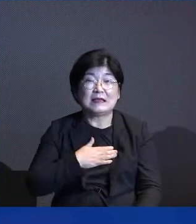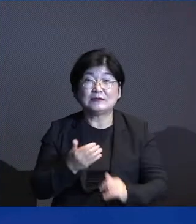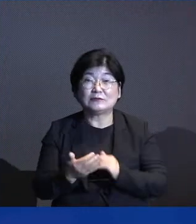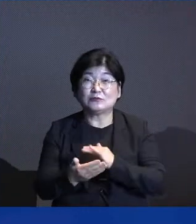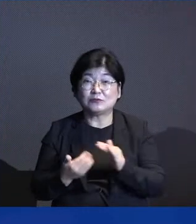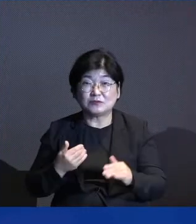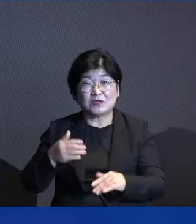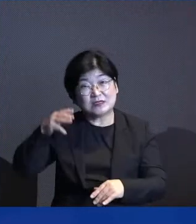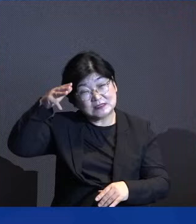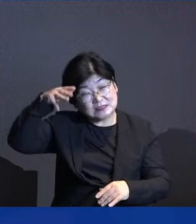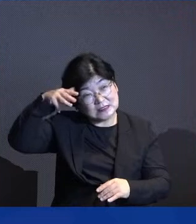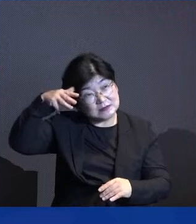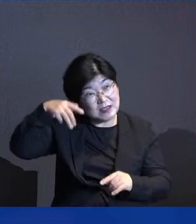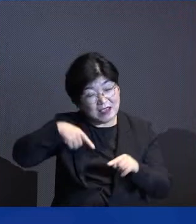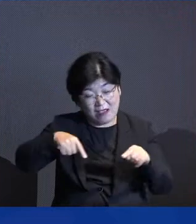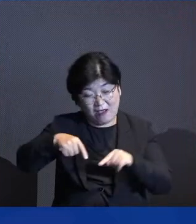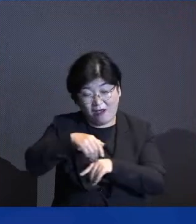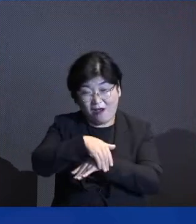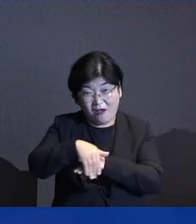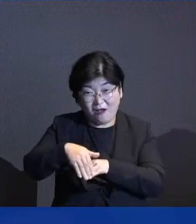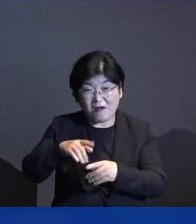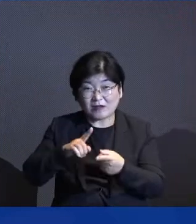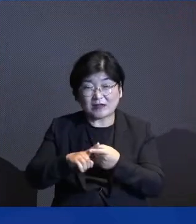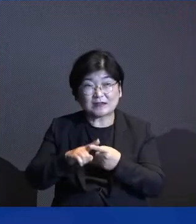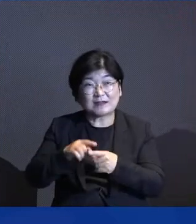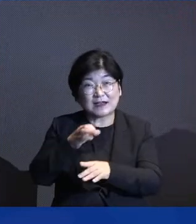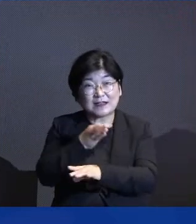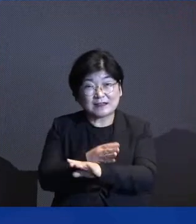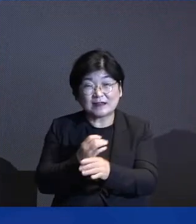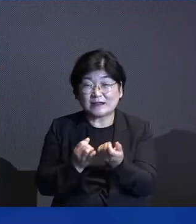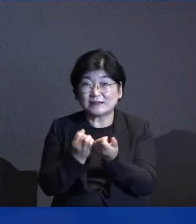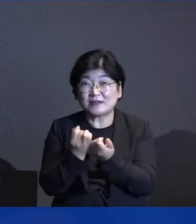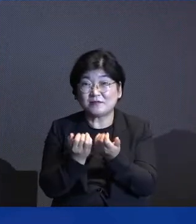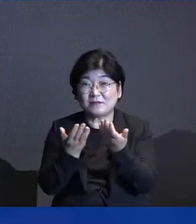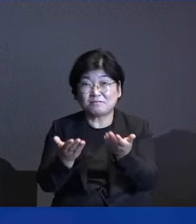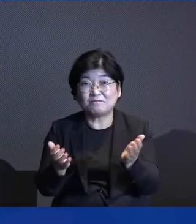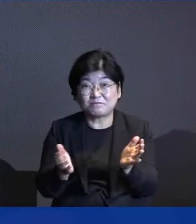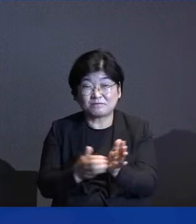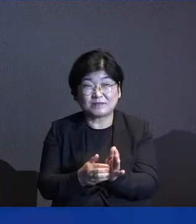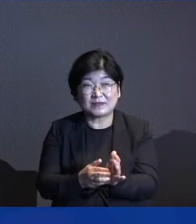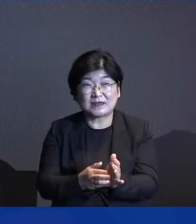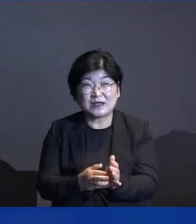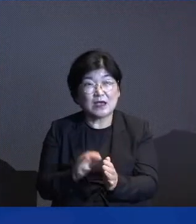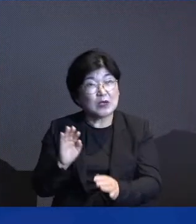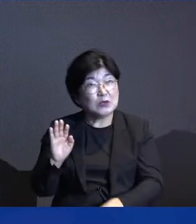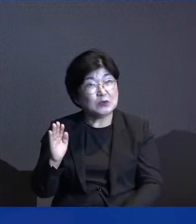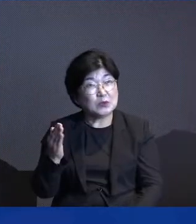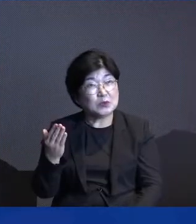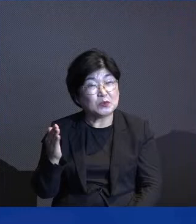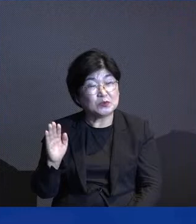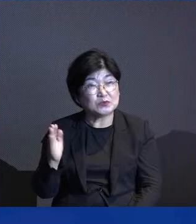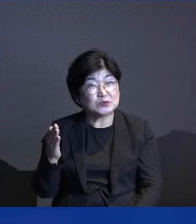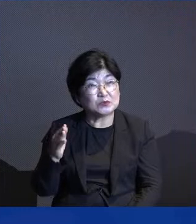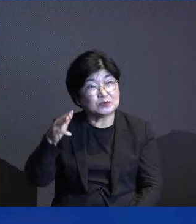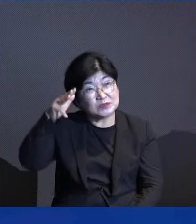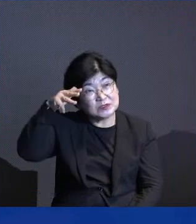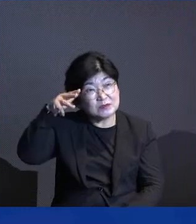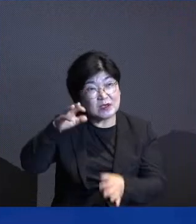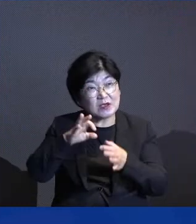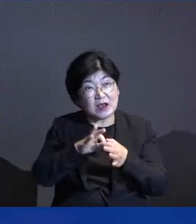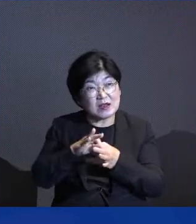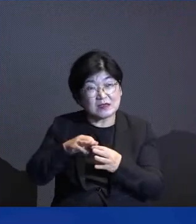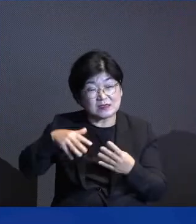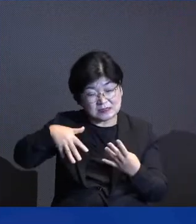fourth dementia management plan, which is the most recent plan issued. And this plan includes measures